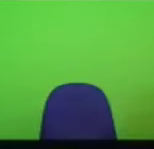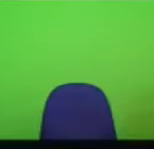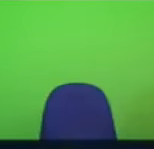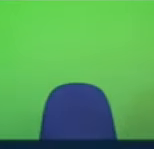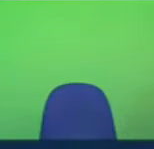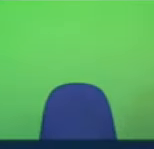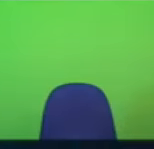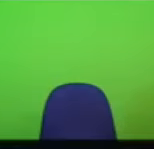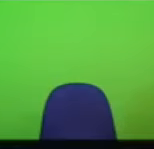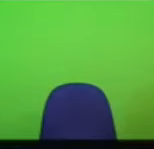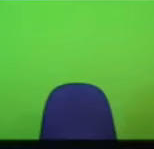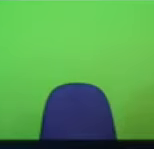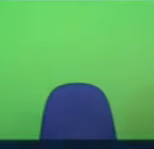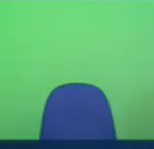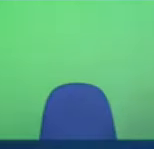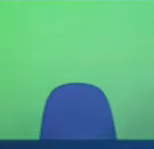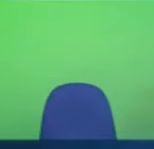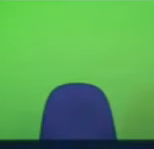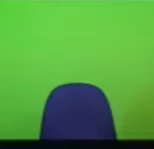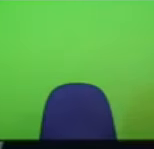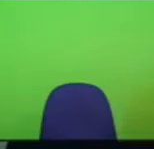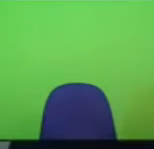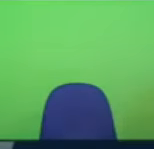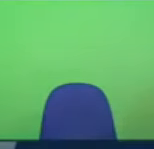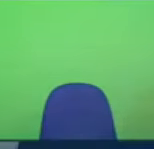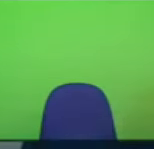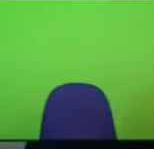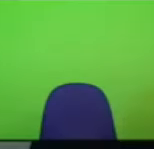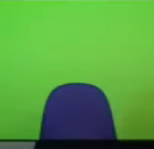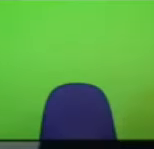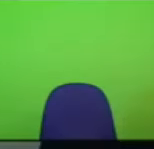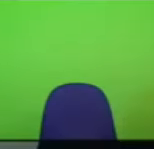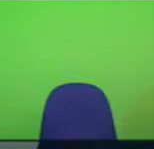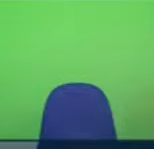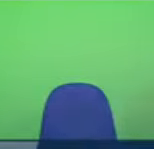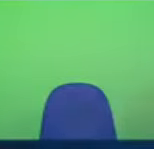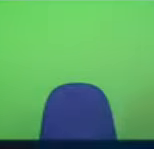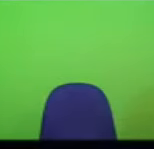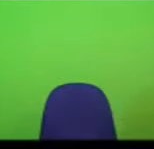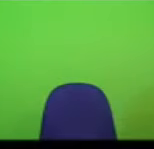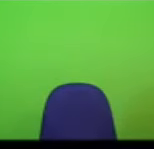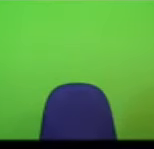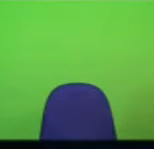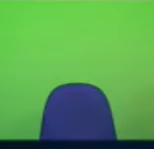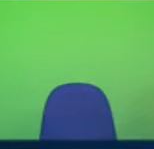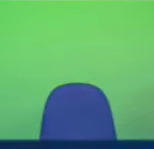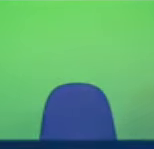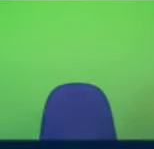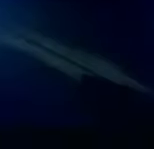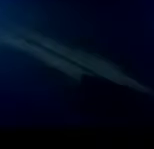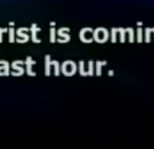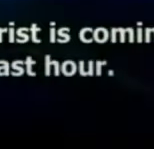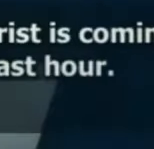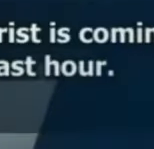They went out from us. Okay, let me start from, dear children, this is the last hour. And as you have heard that